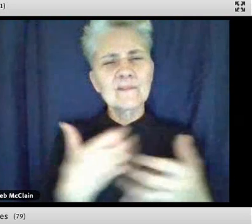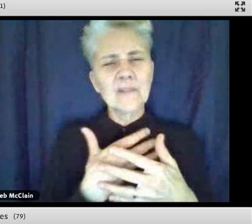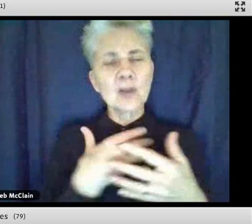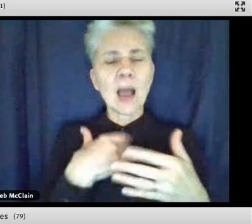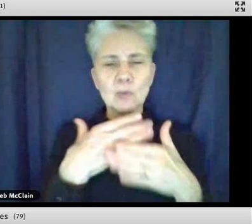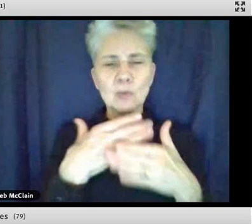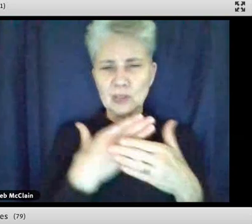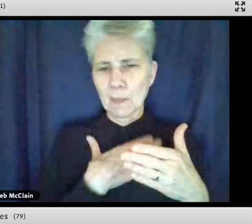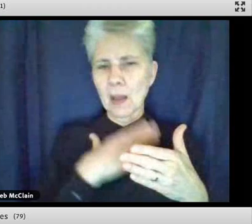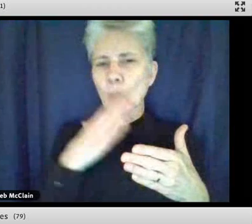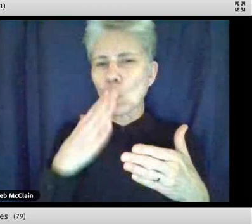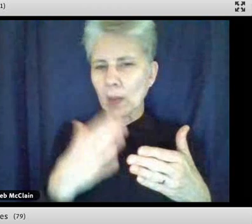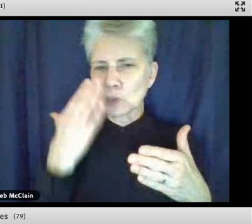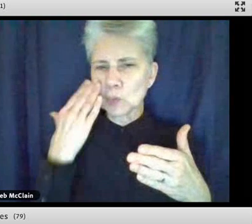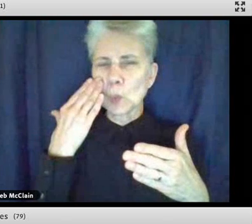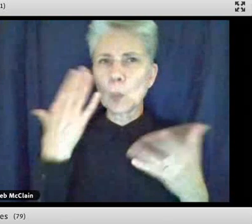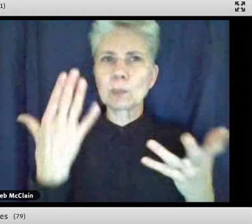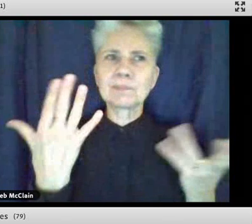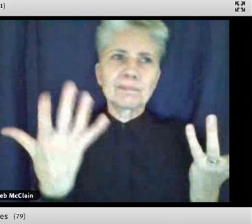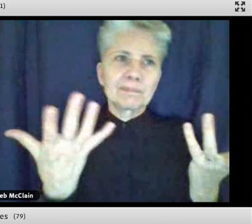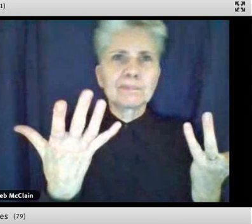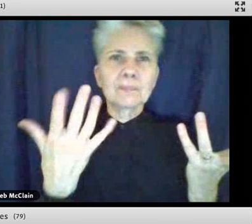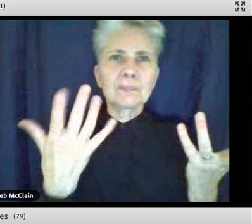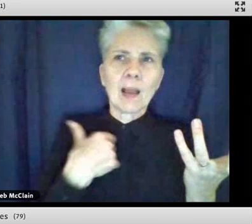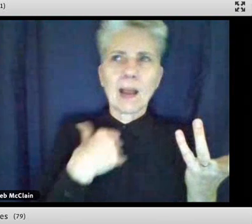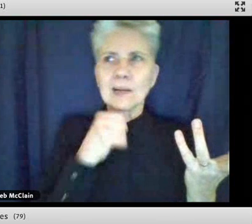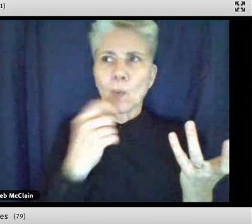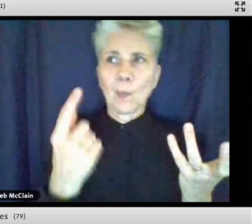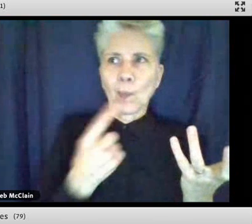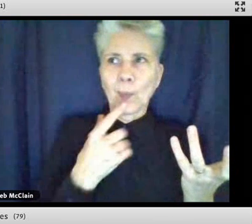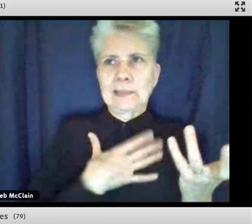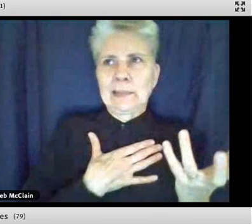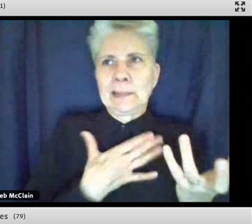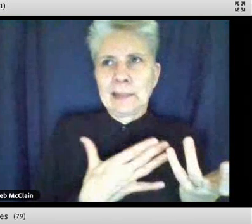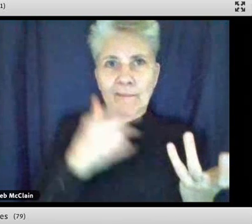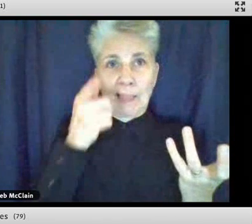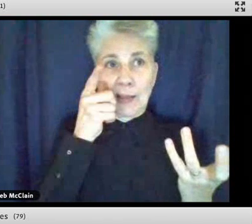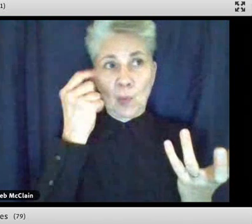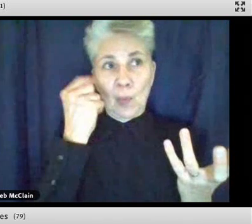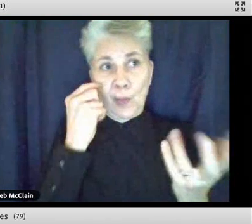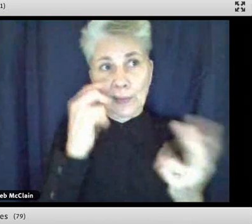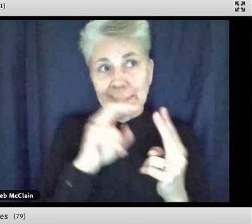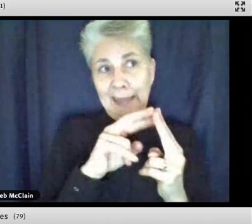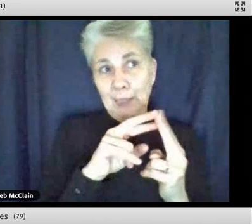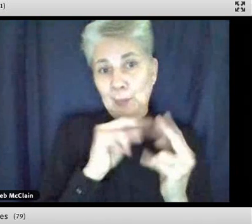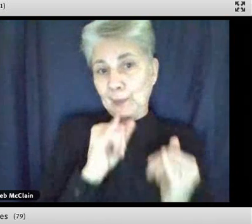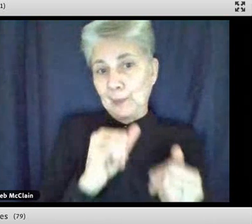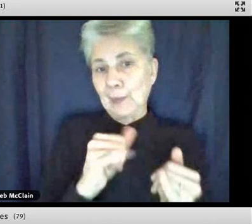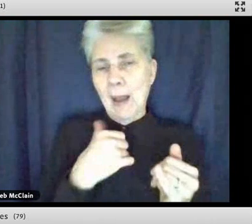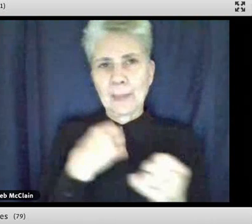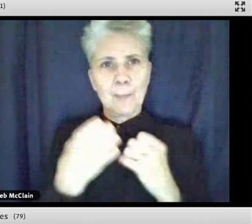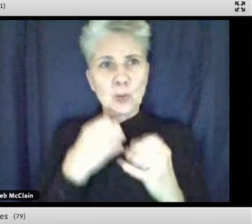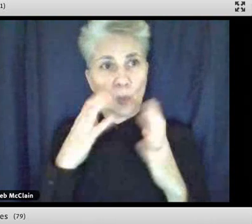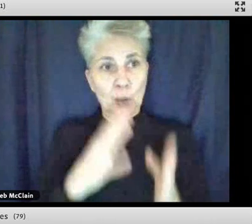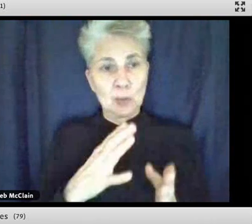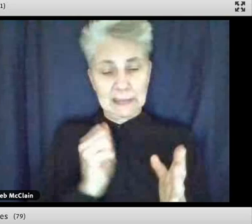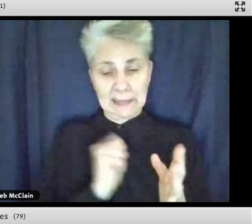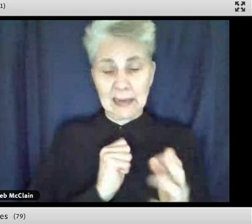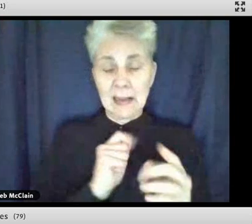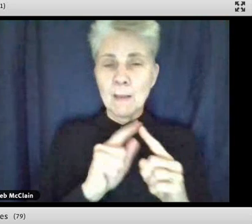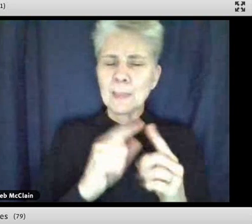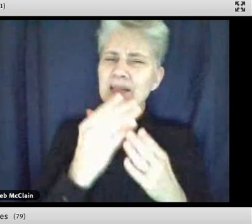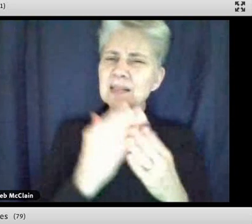mine. I don't always have logical thoughts either. I'm an emotional person. But what are some of your